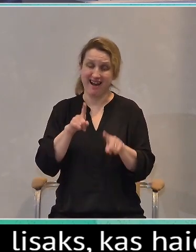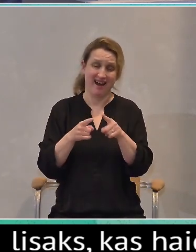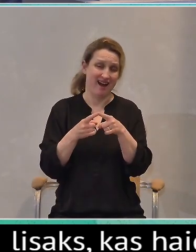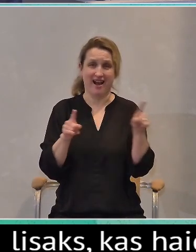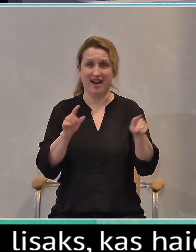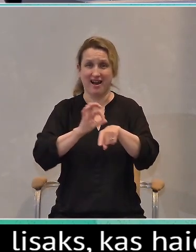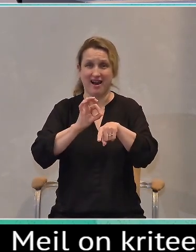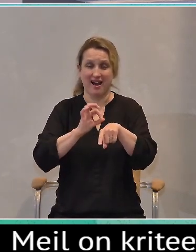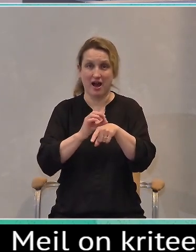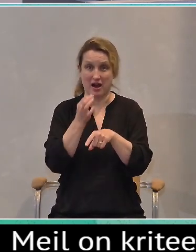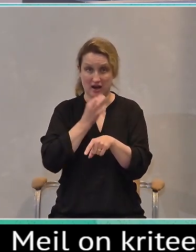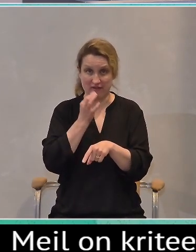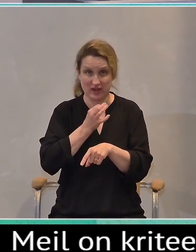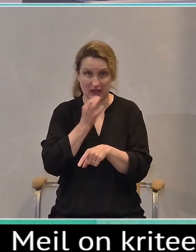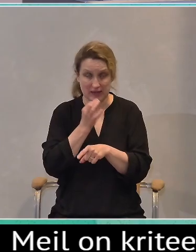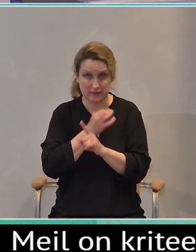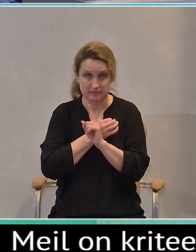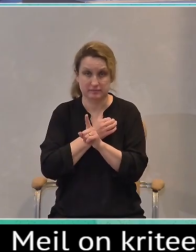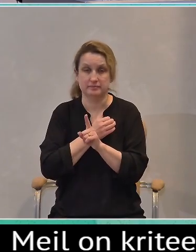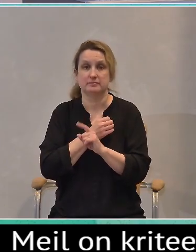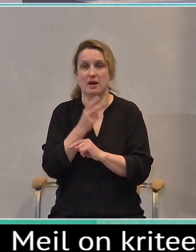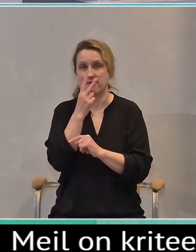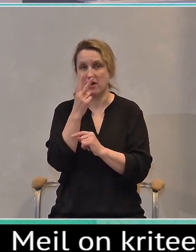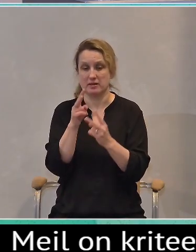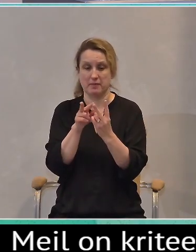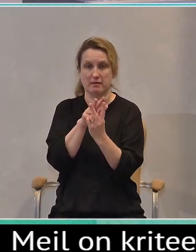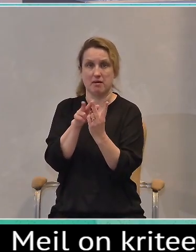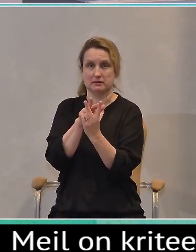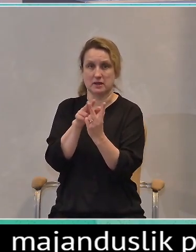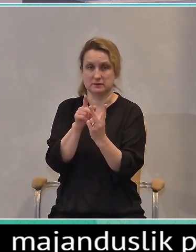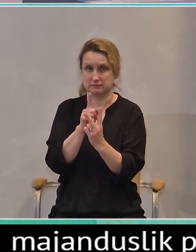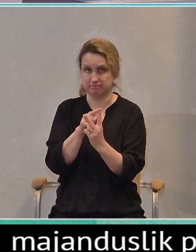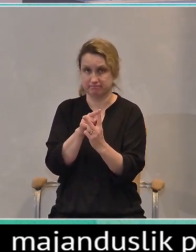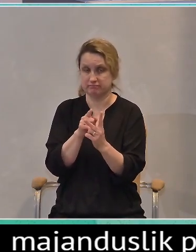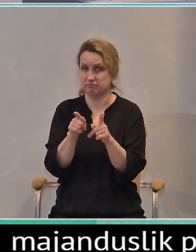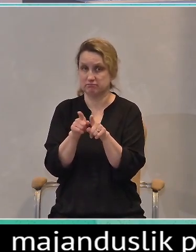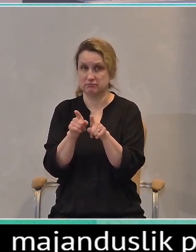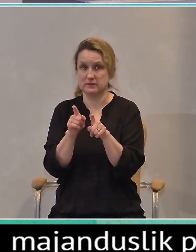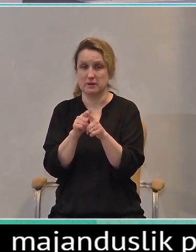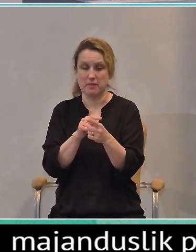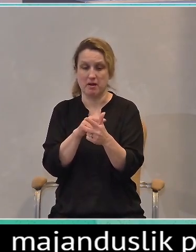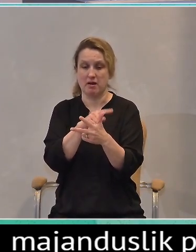focus on orphan drugs specifically. For orphan drugs, there are